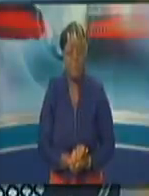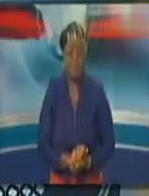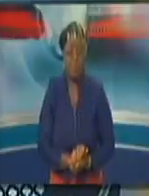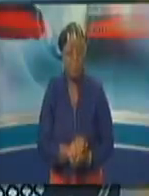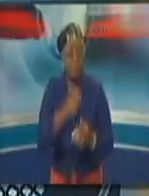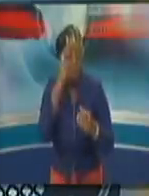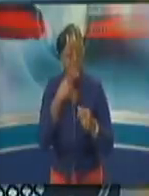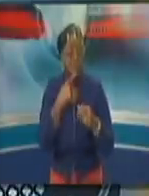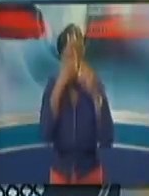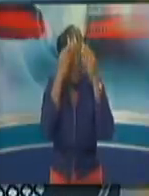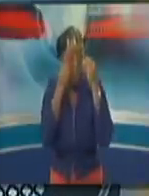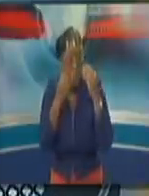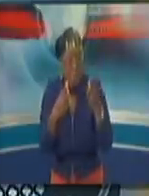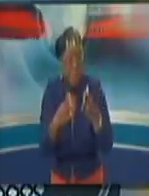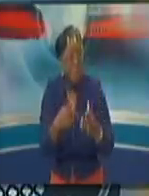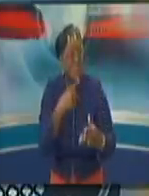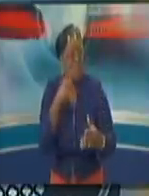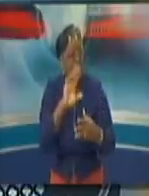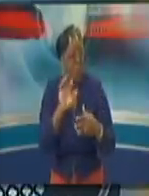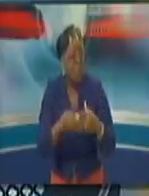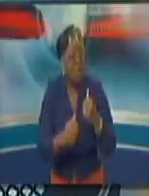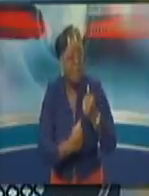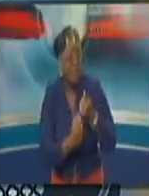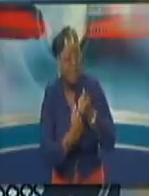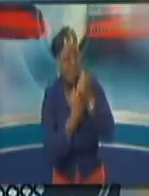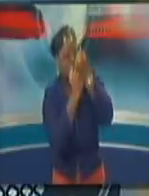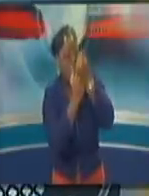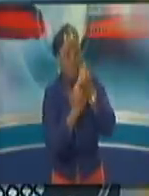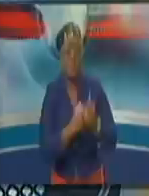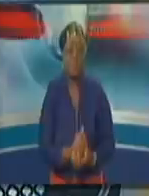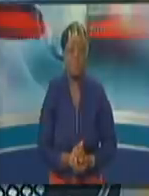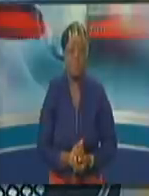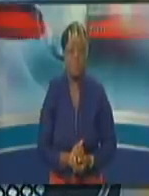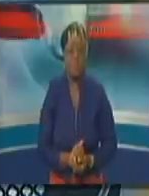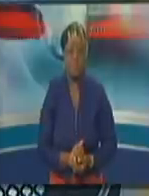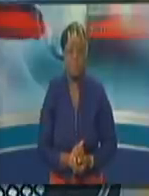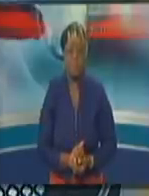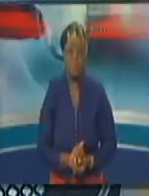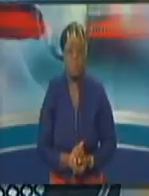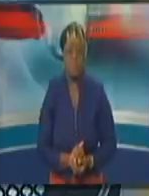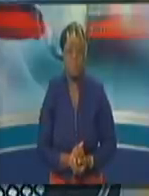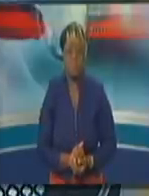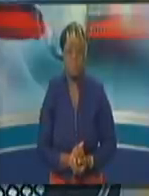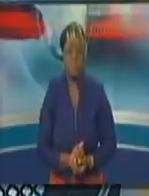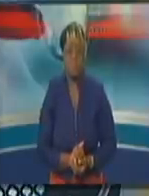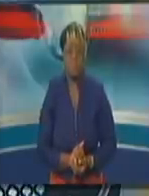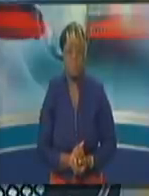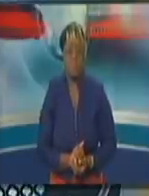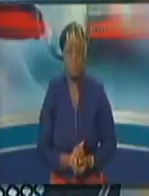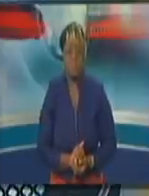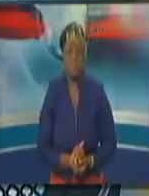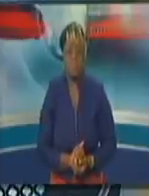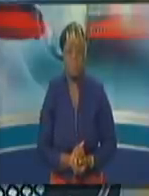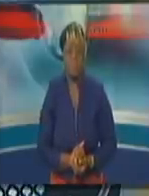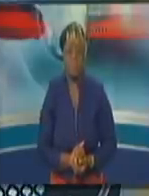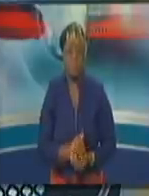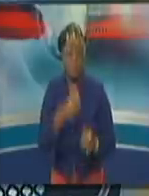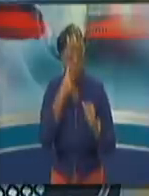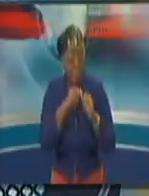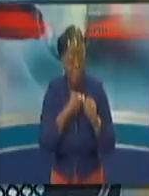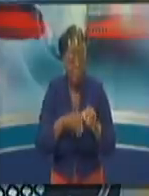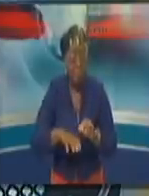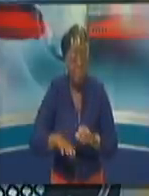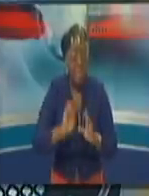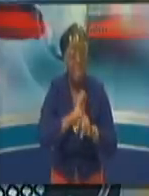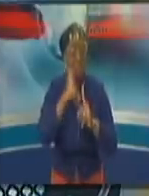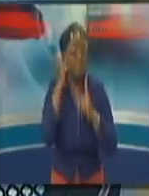staff knows where they can get support when they need it. Adopt a family-friendly working environment in order to support your